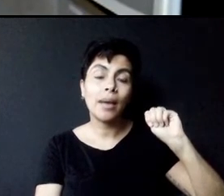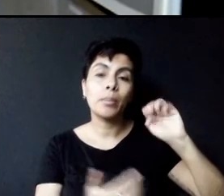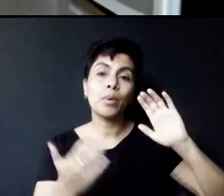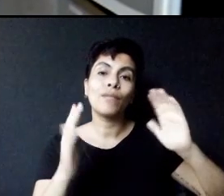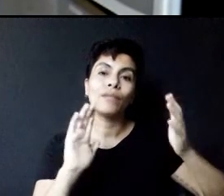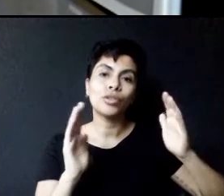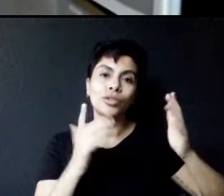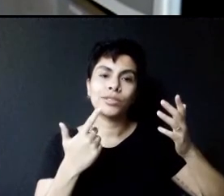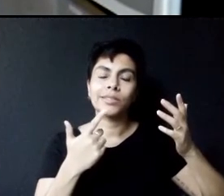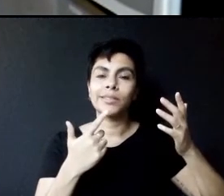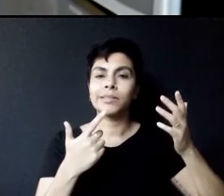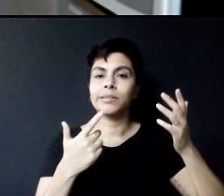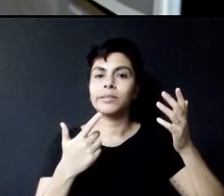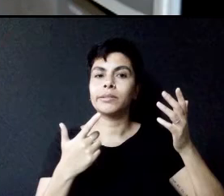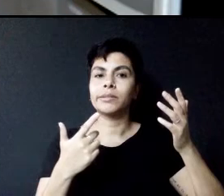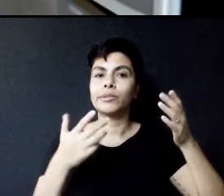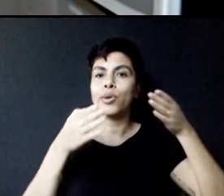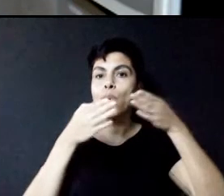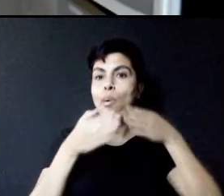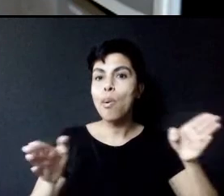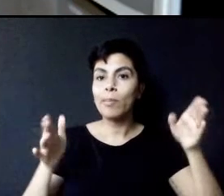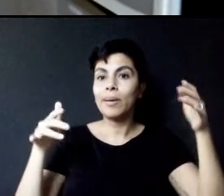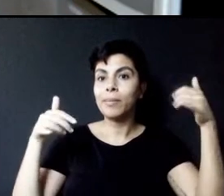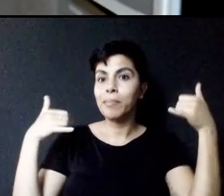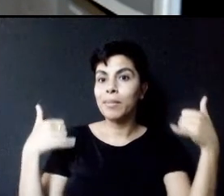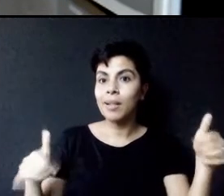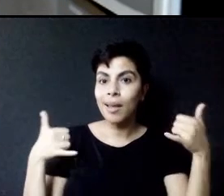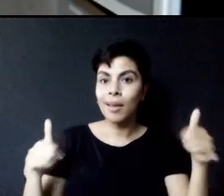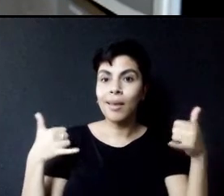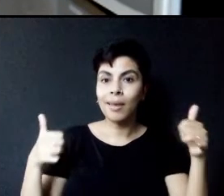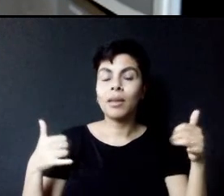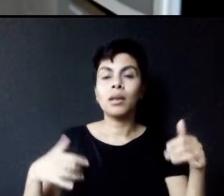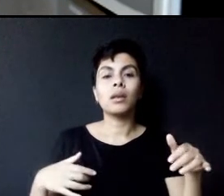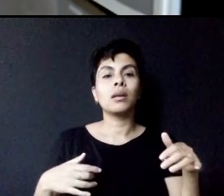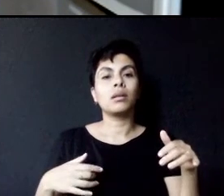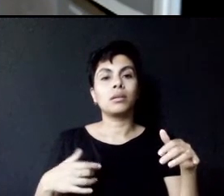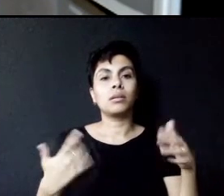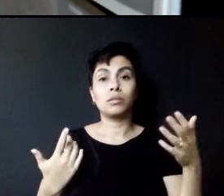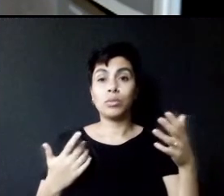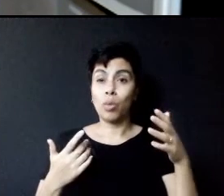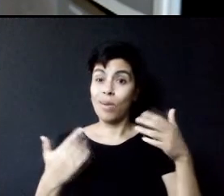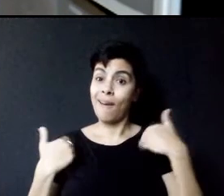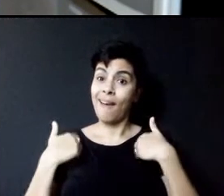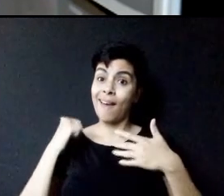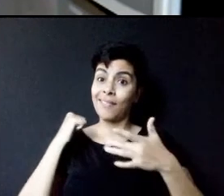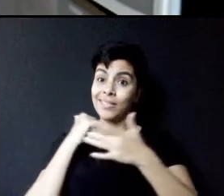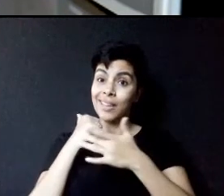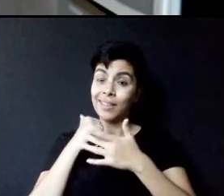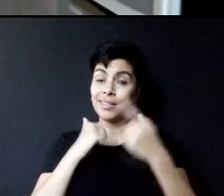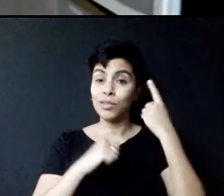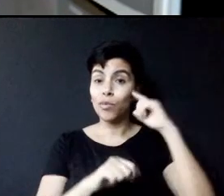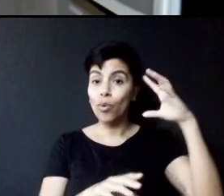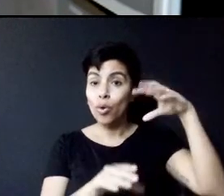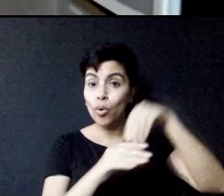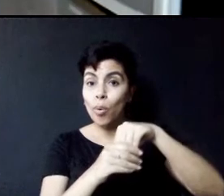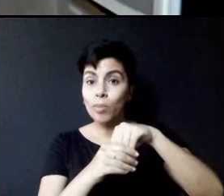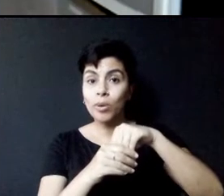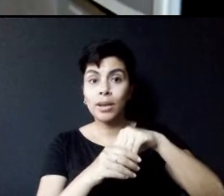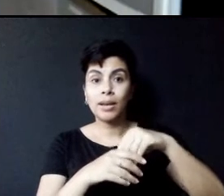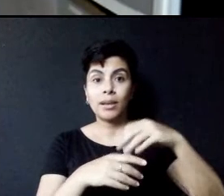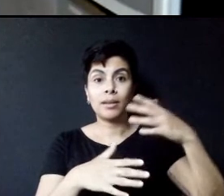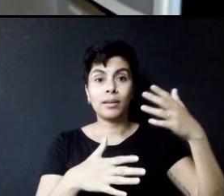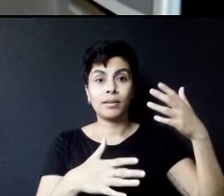STEM versus just kind of the open play. So are there techniques for